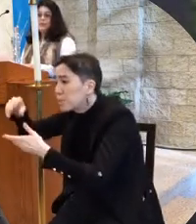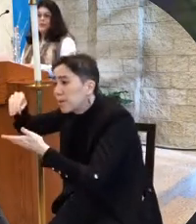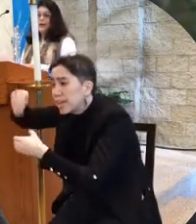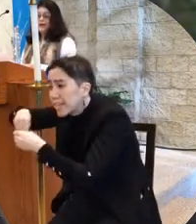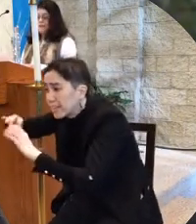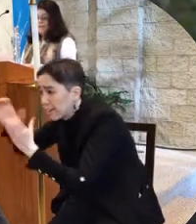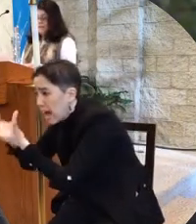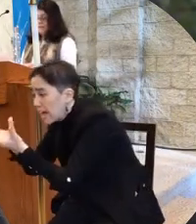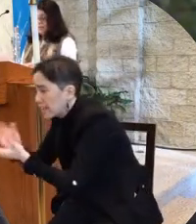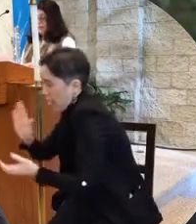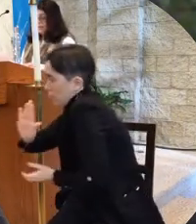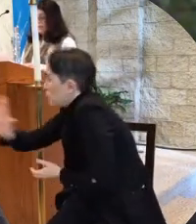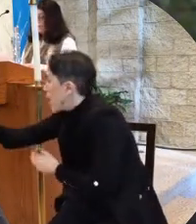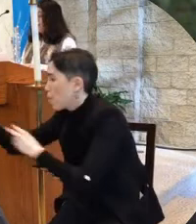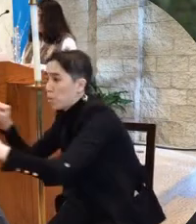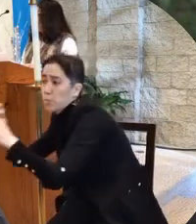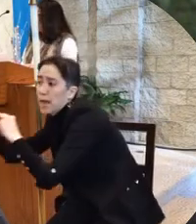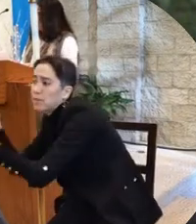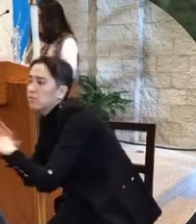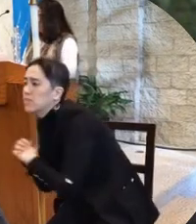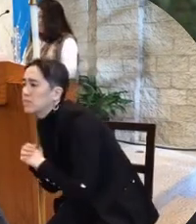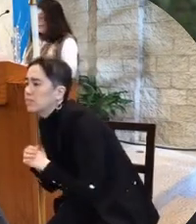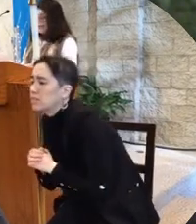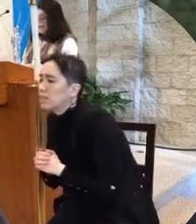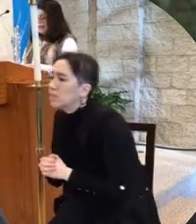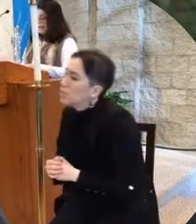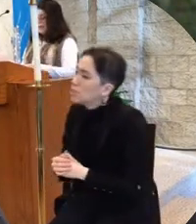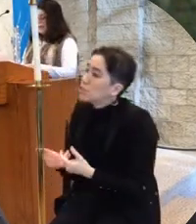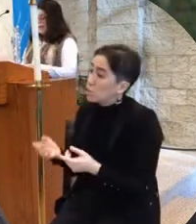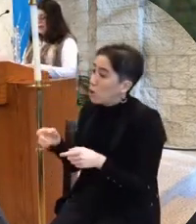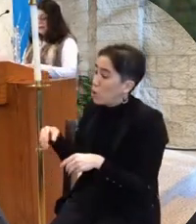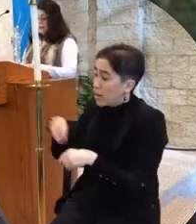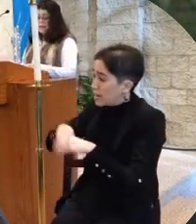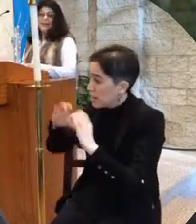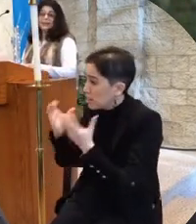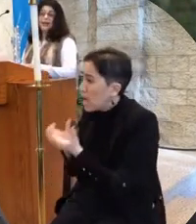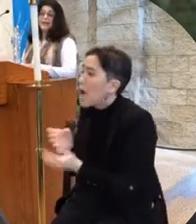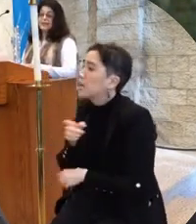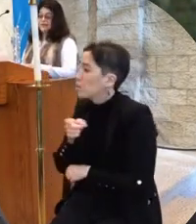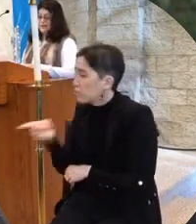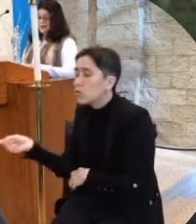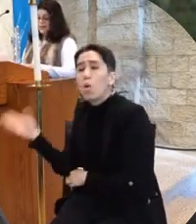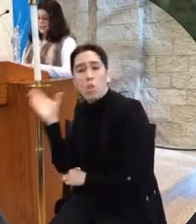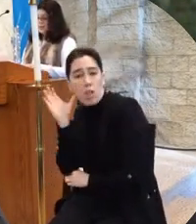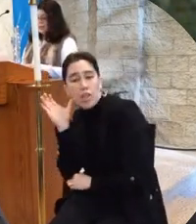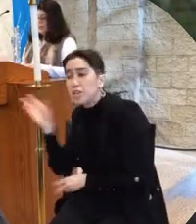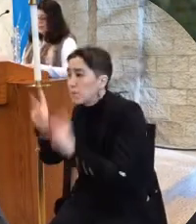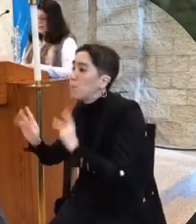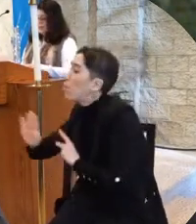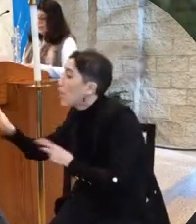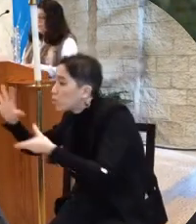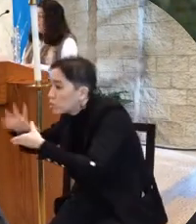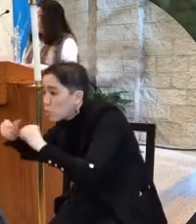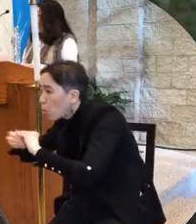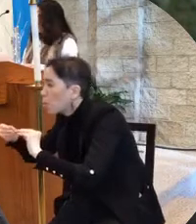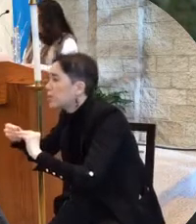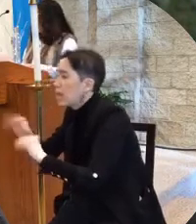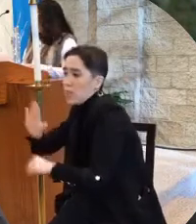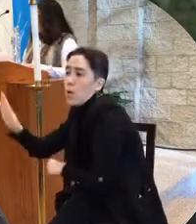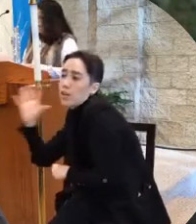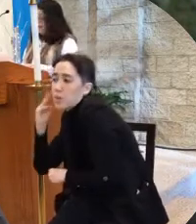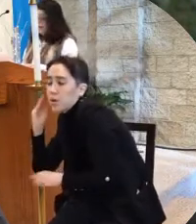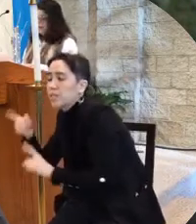people share. So as you listen to what people say about what they got from these classes, please consider that if you attend